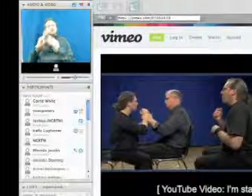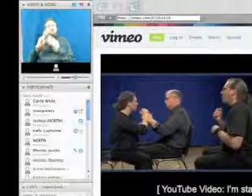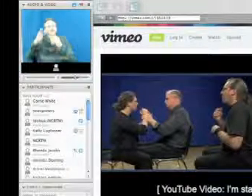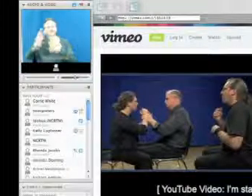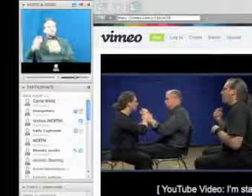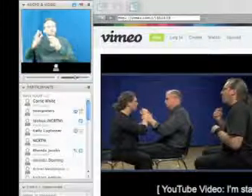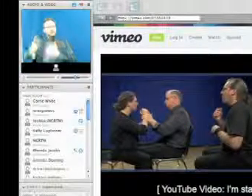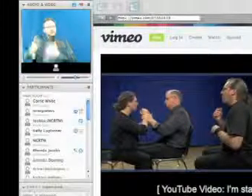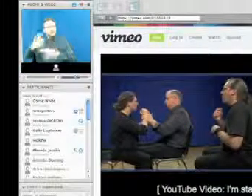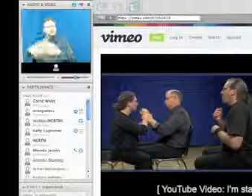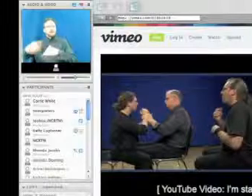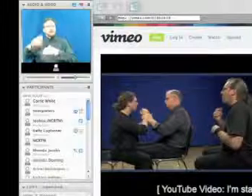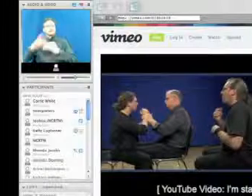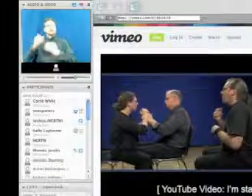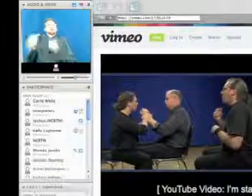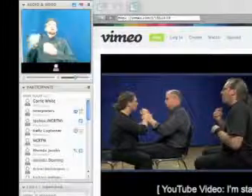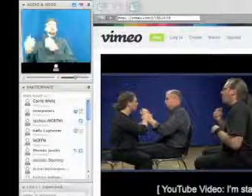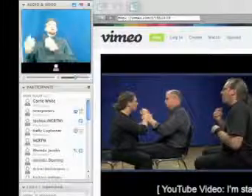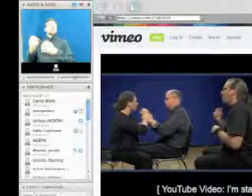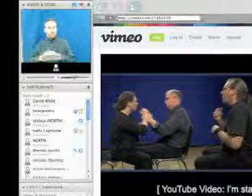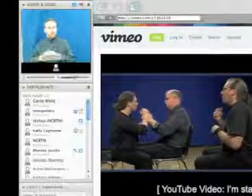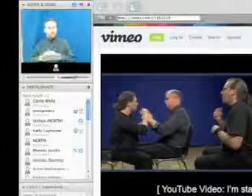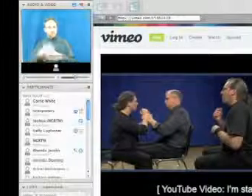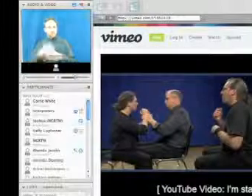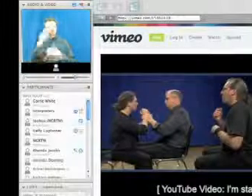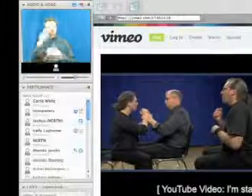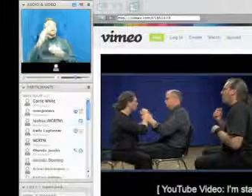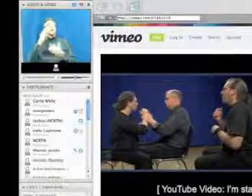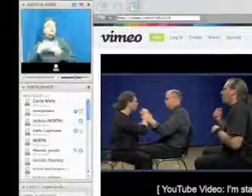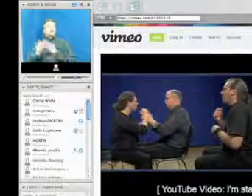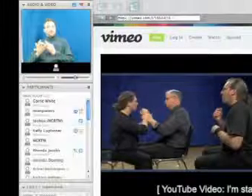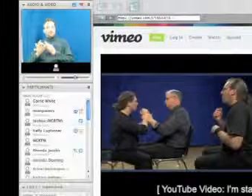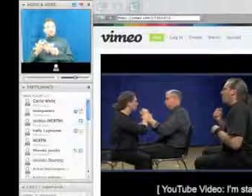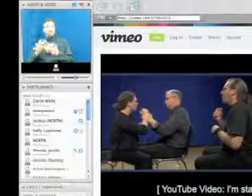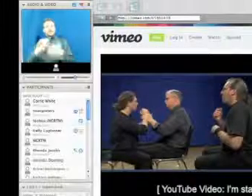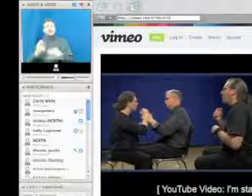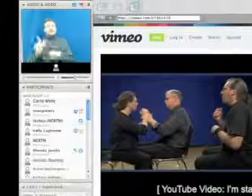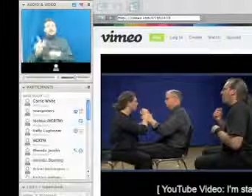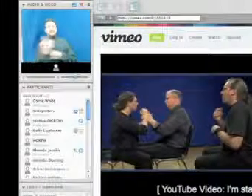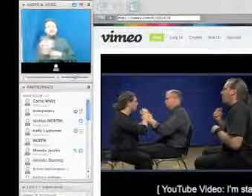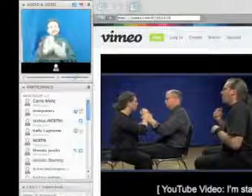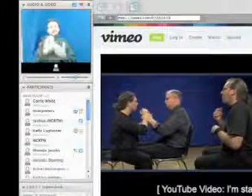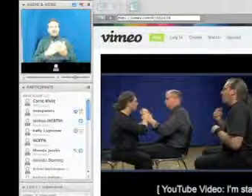Richard's saying the interpreter used their left hand to represent one speaker and the right hand to represent the other.